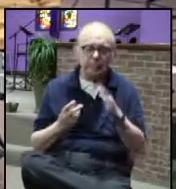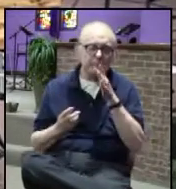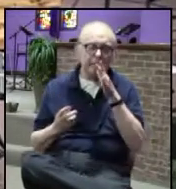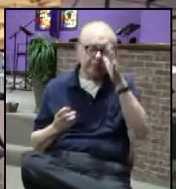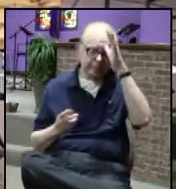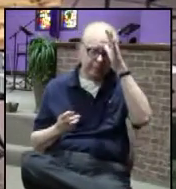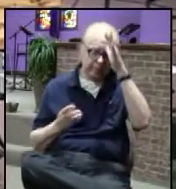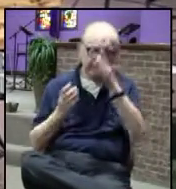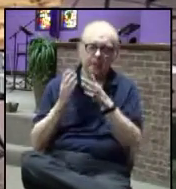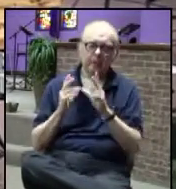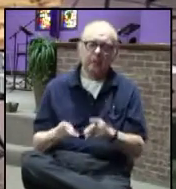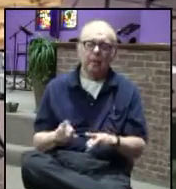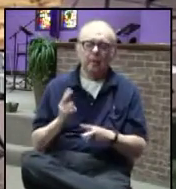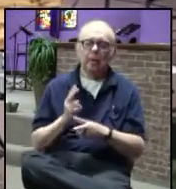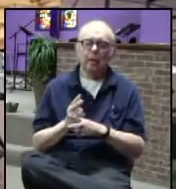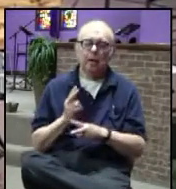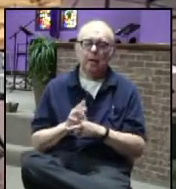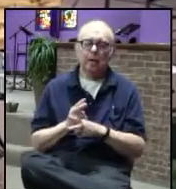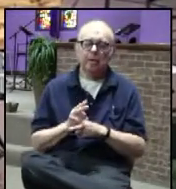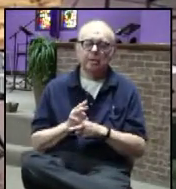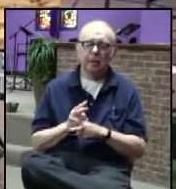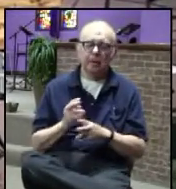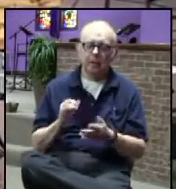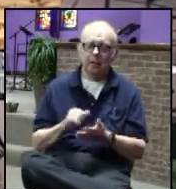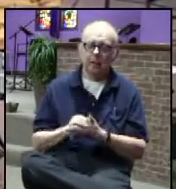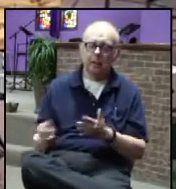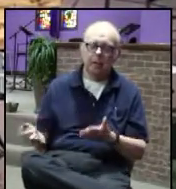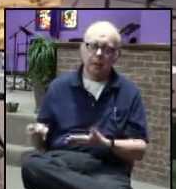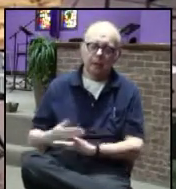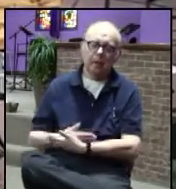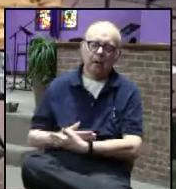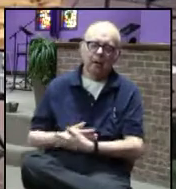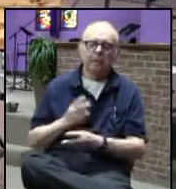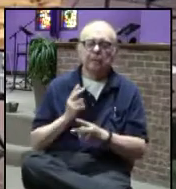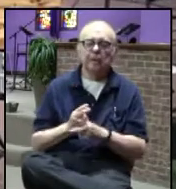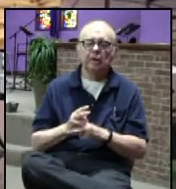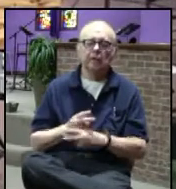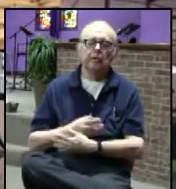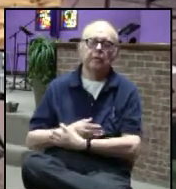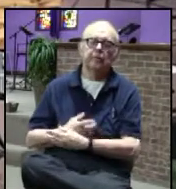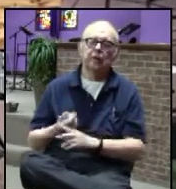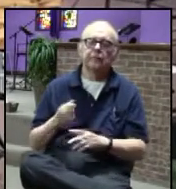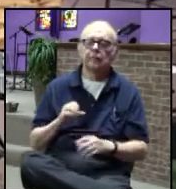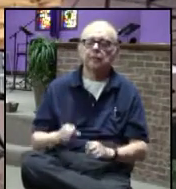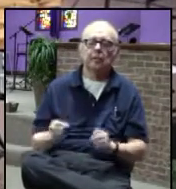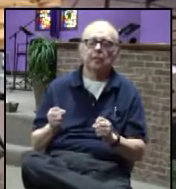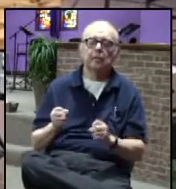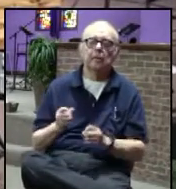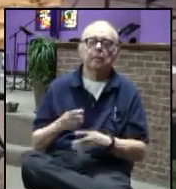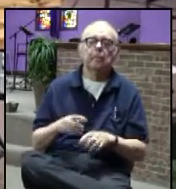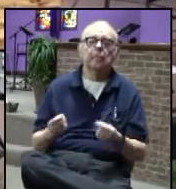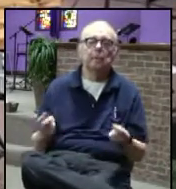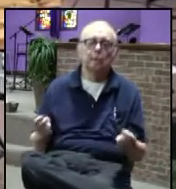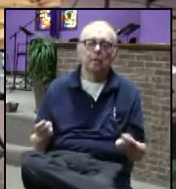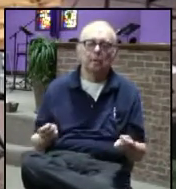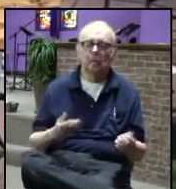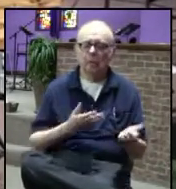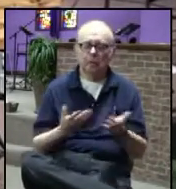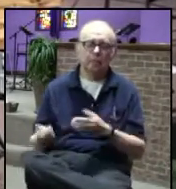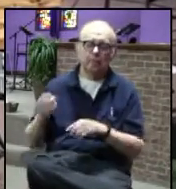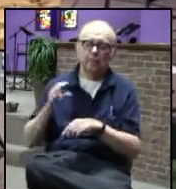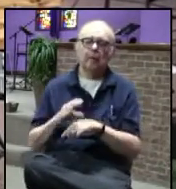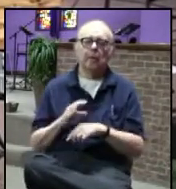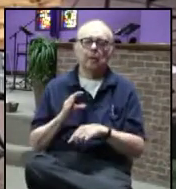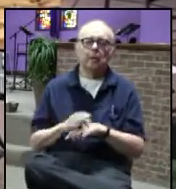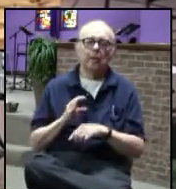father. So someone had to take that child from the streets and take care of them. And so what did they do? They brought them into the